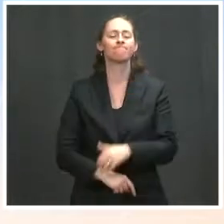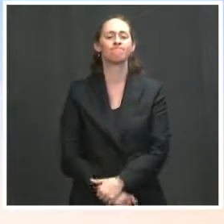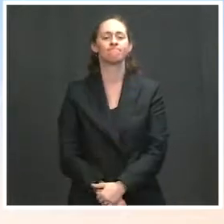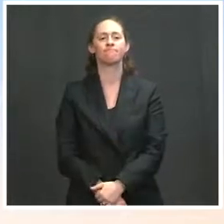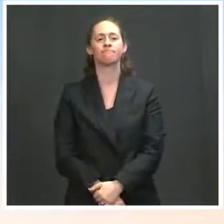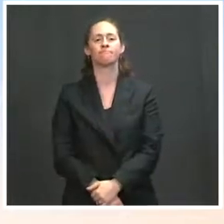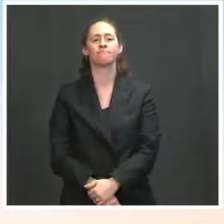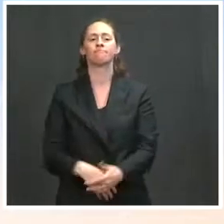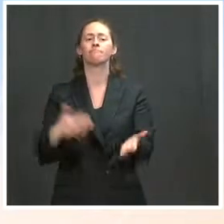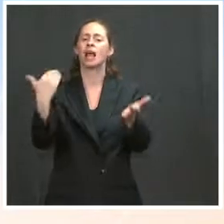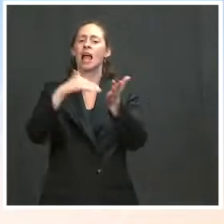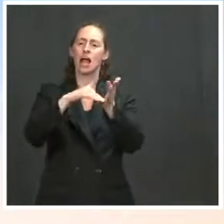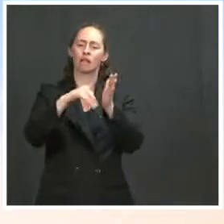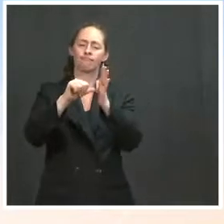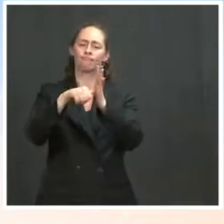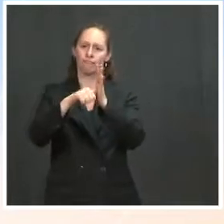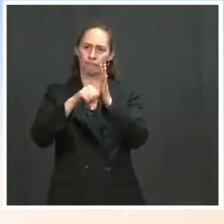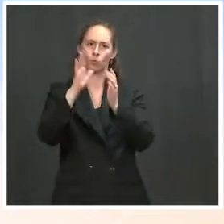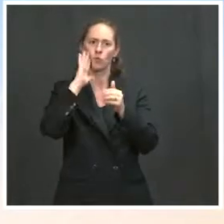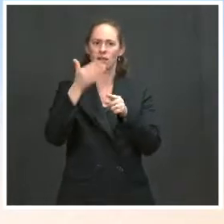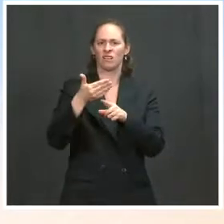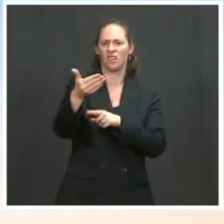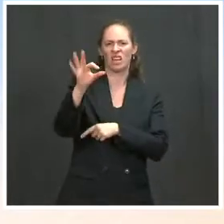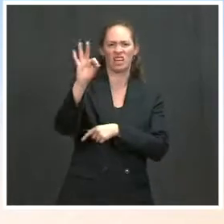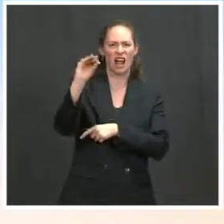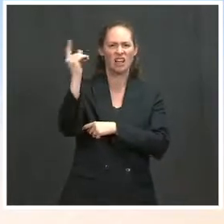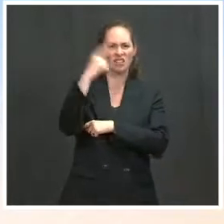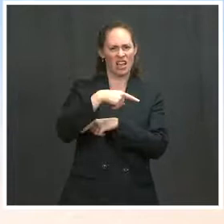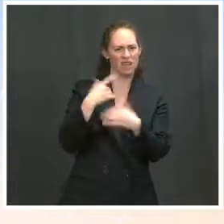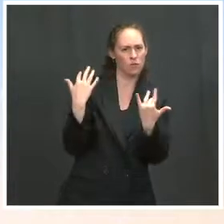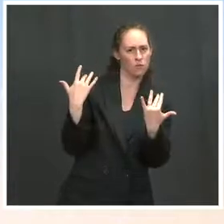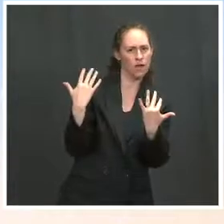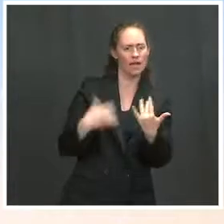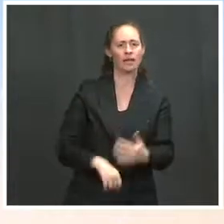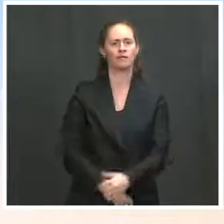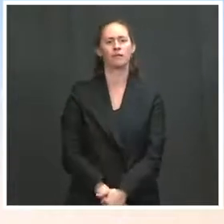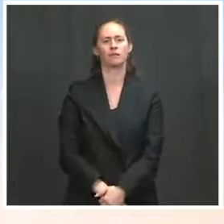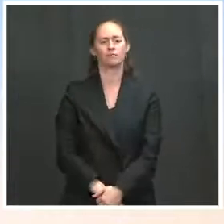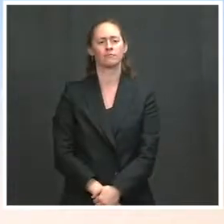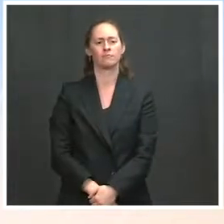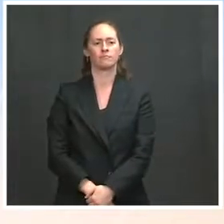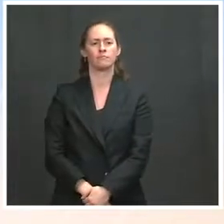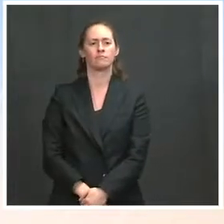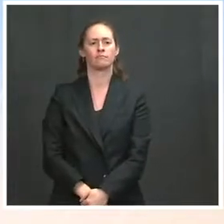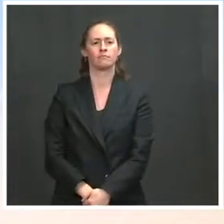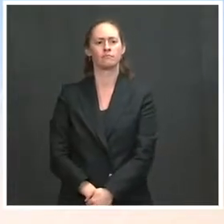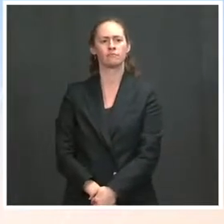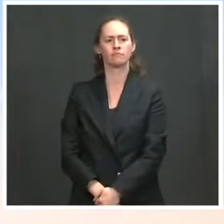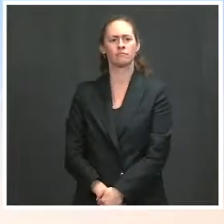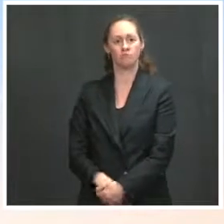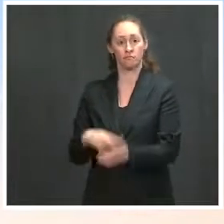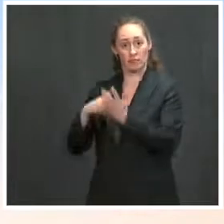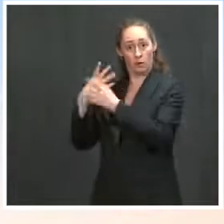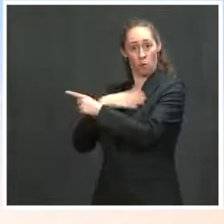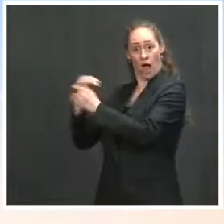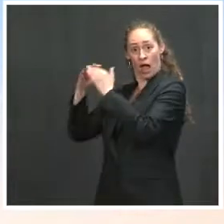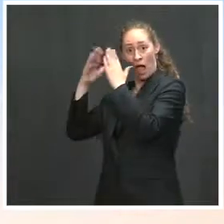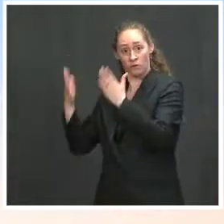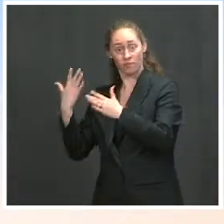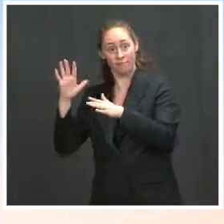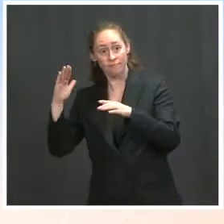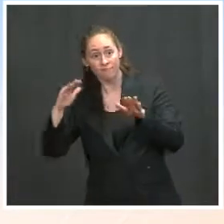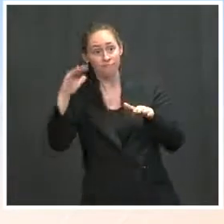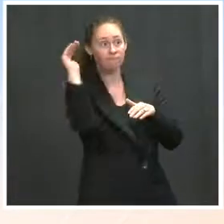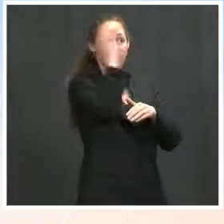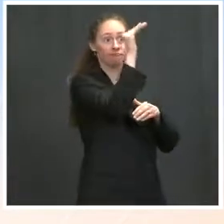is what the president asked for, and we'll see where it takes us. If not the president, has the White House made this ask of the Chinese government more broadly? Again, I don't have anything